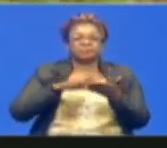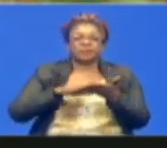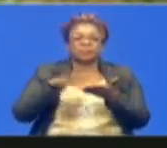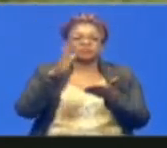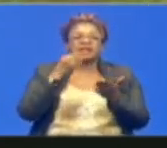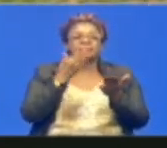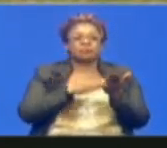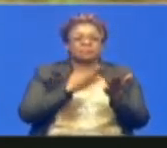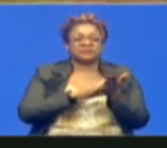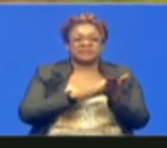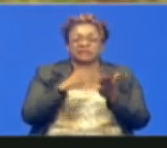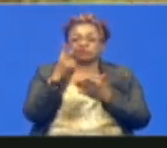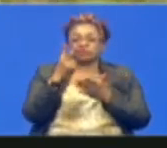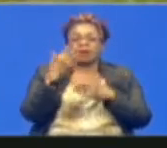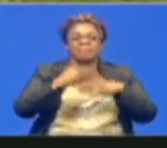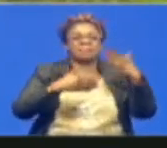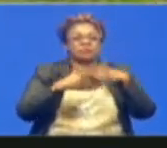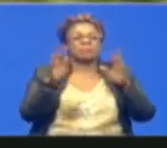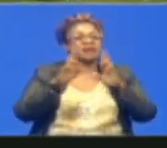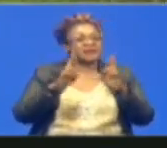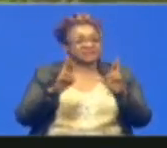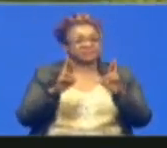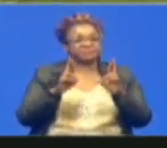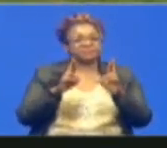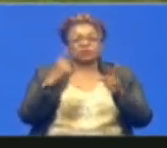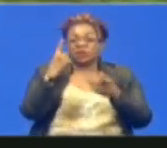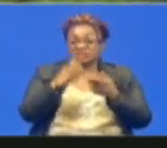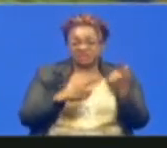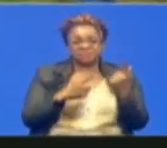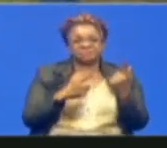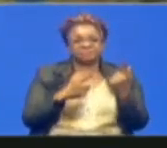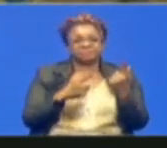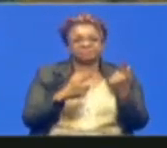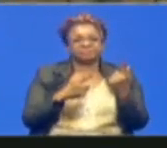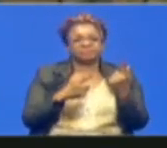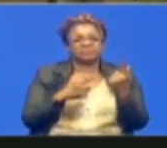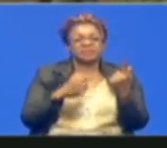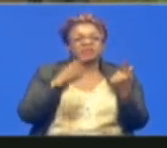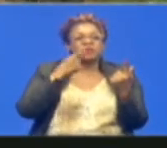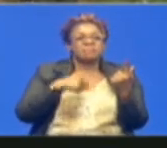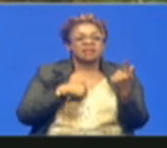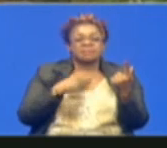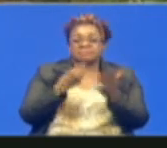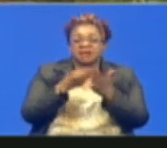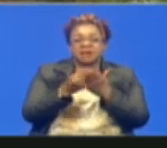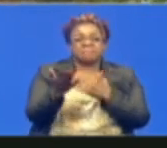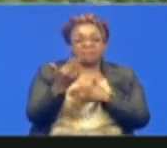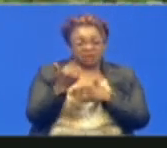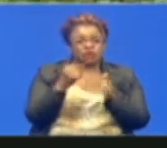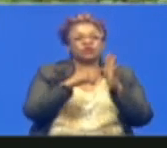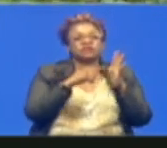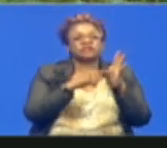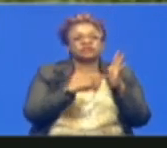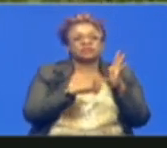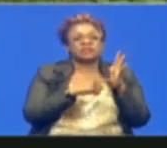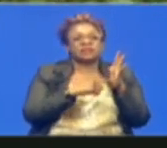two apartments would be ready for occupation in a year's time. They told me they will refund my money on condition they get a